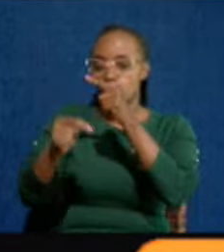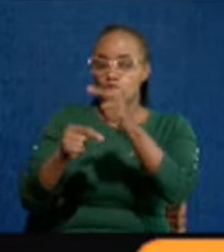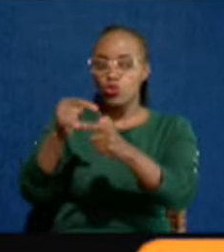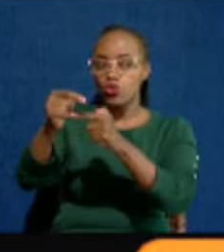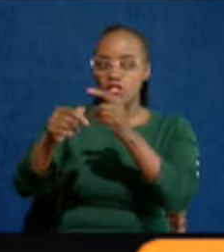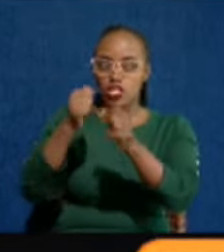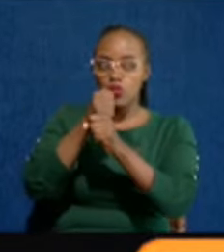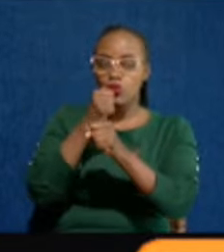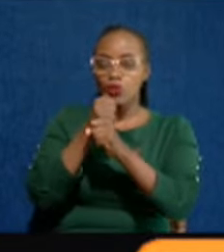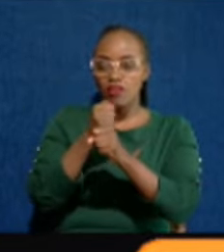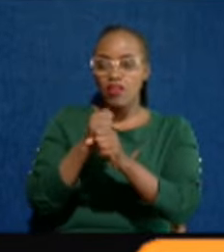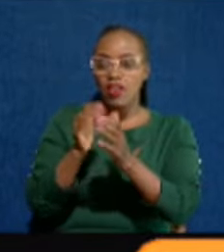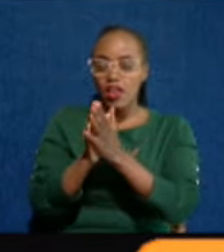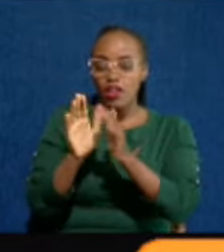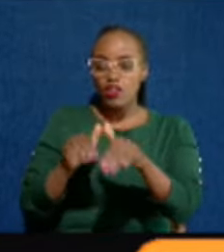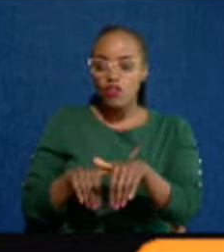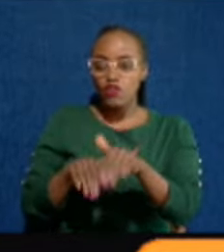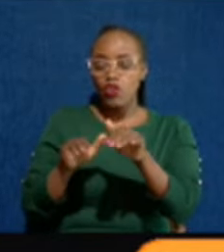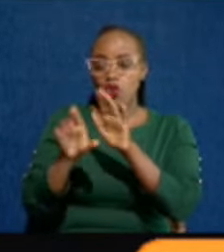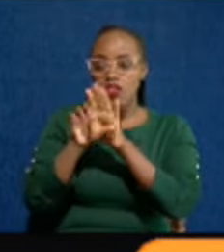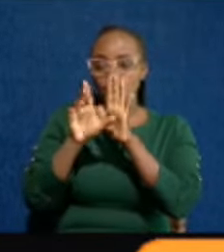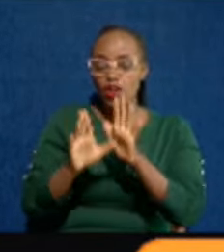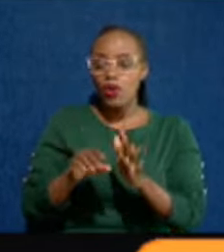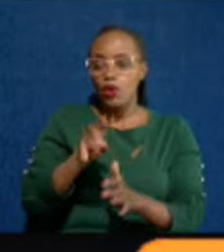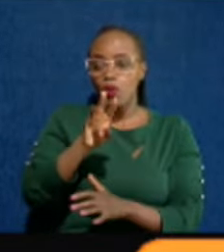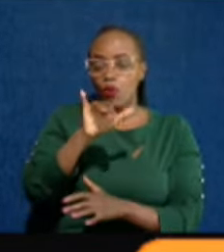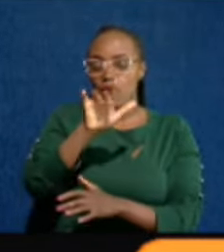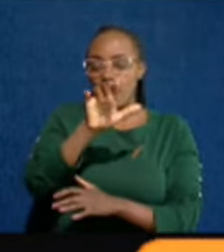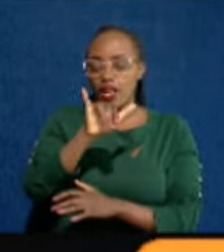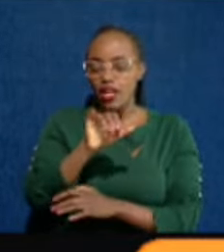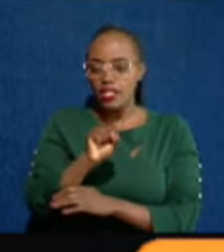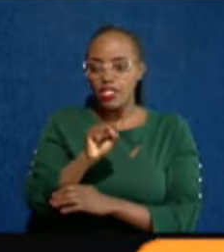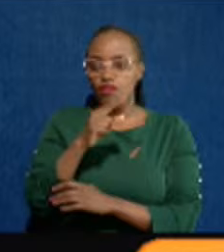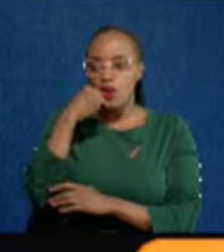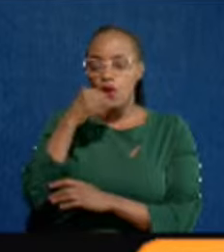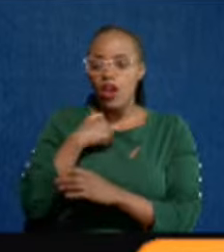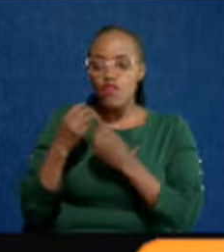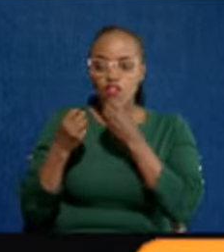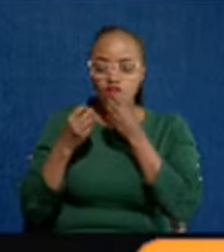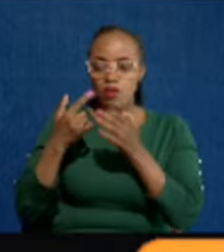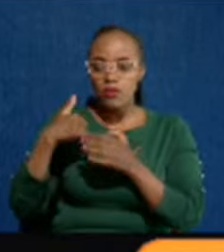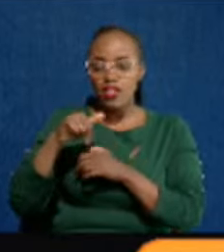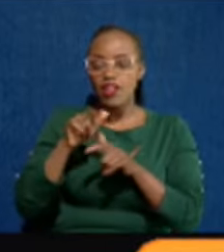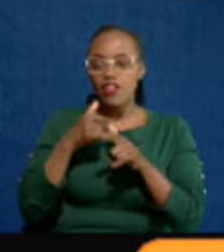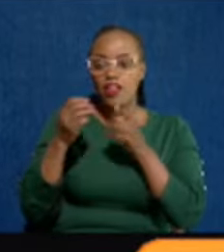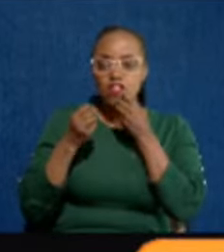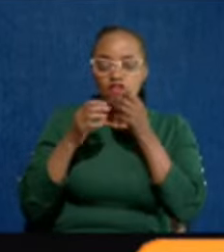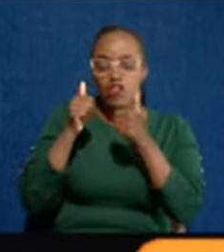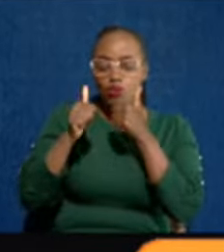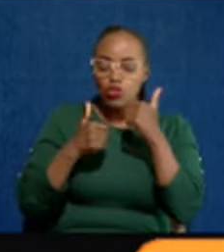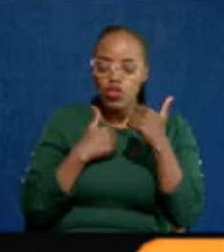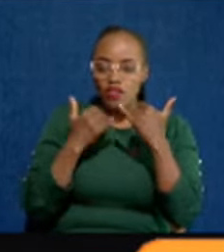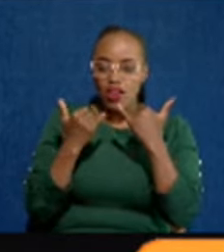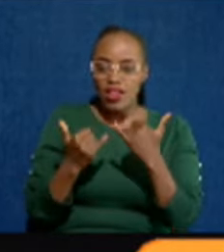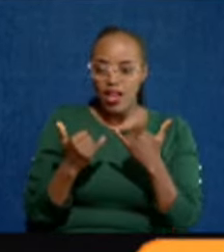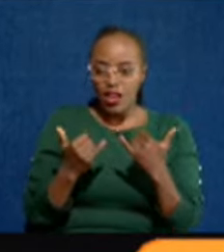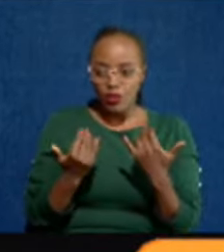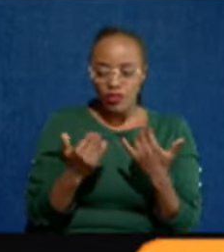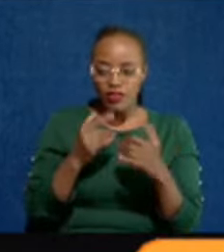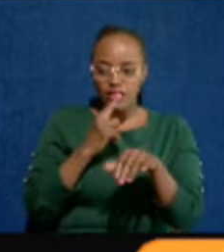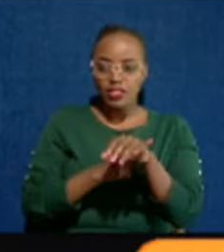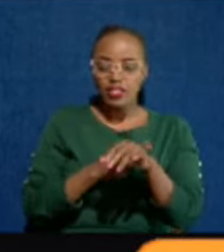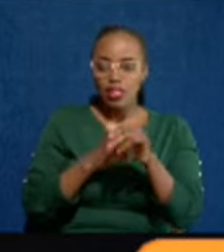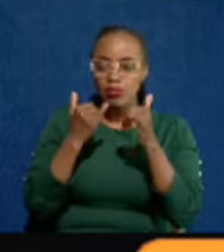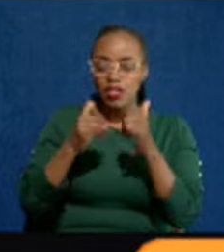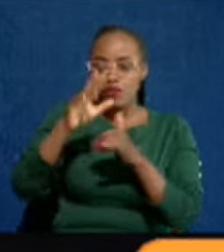ongoing. And according to the lawyer, Willis Otieno, he has been able to share with us, and the information we have, Yvonne, is that at the